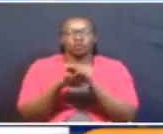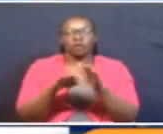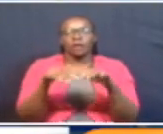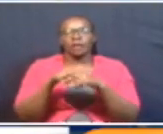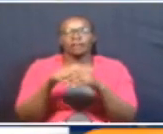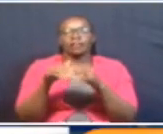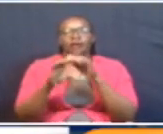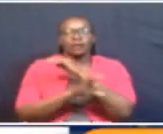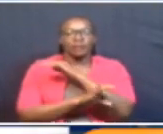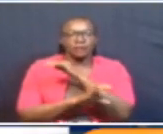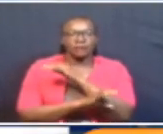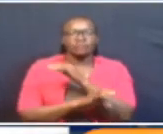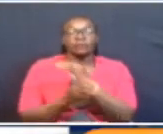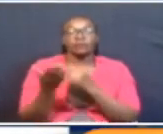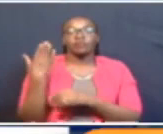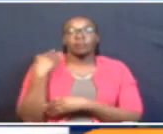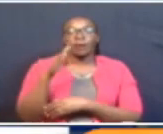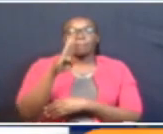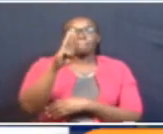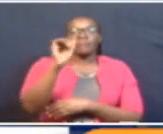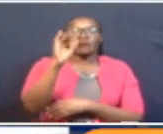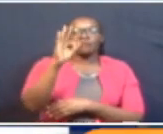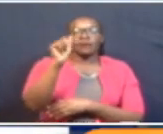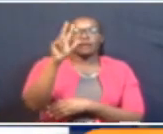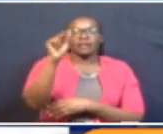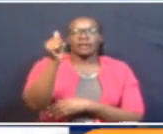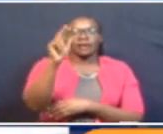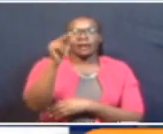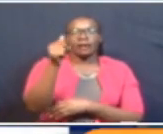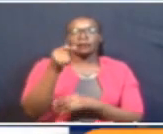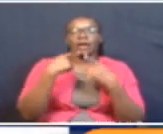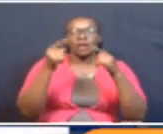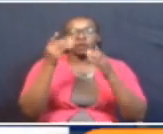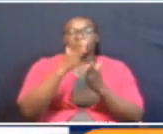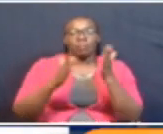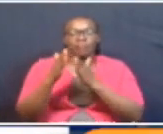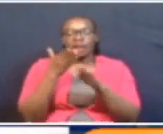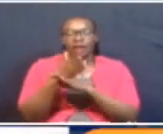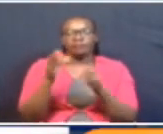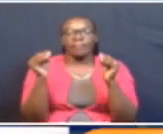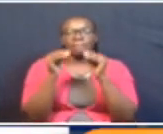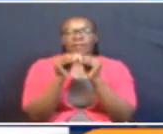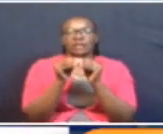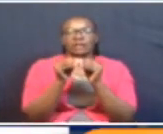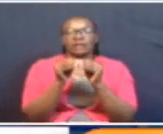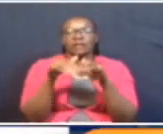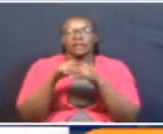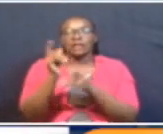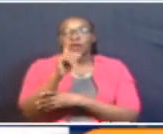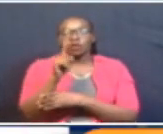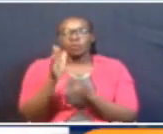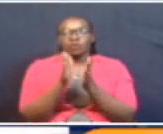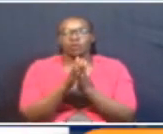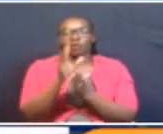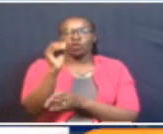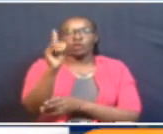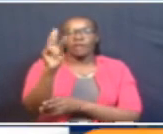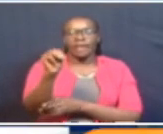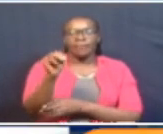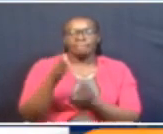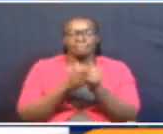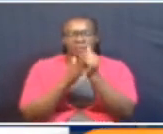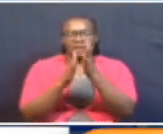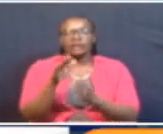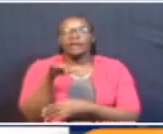country. The former Bafana Bafana star revealed his plans after meeting in the capital, Nairobi, with ODM leader Raila